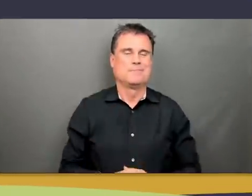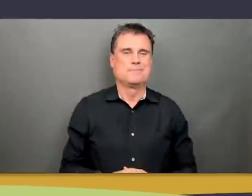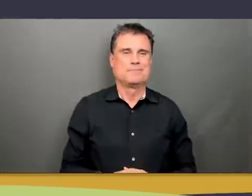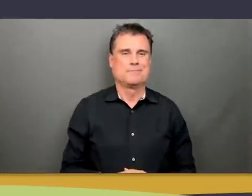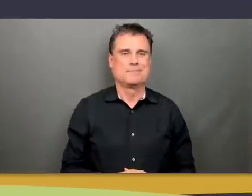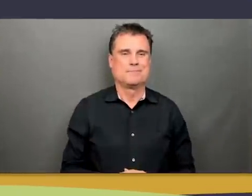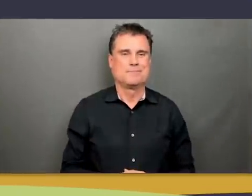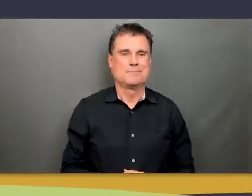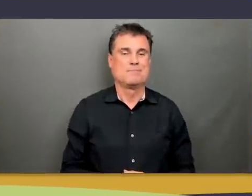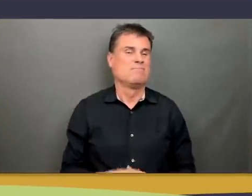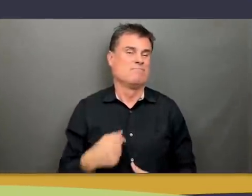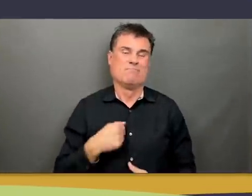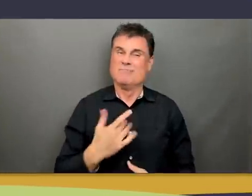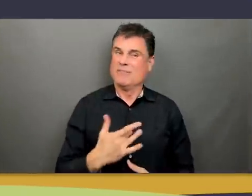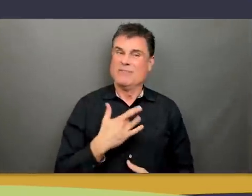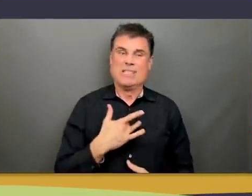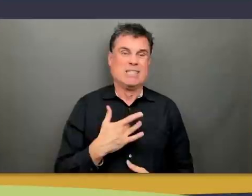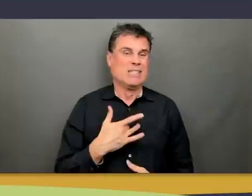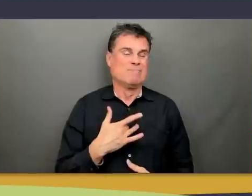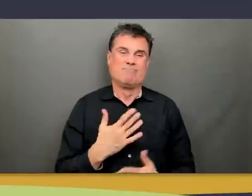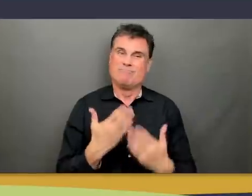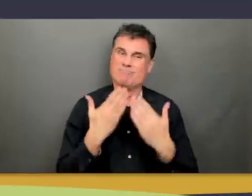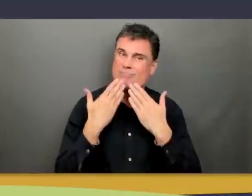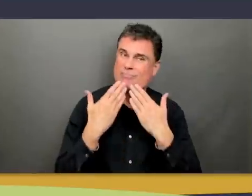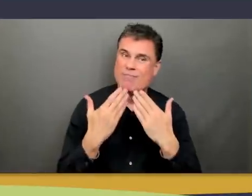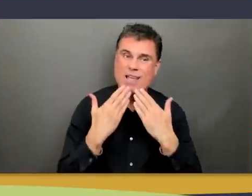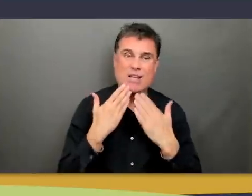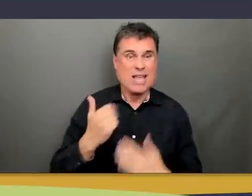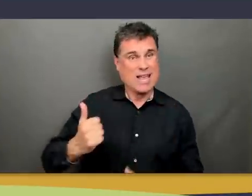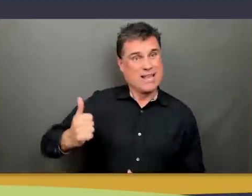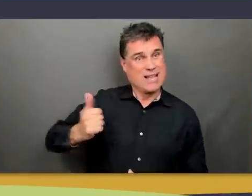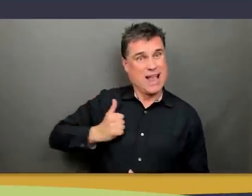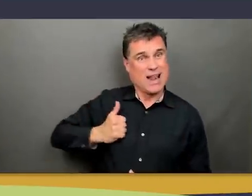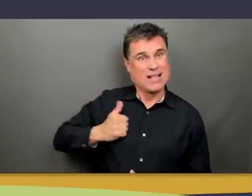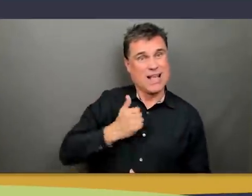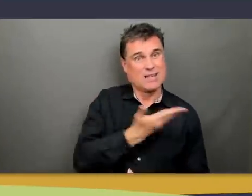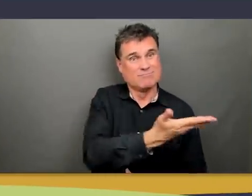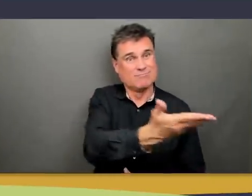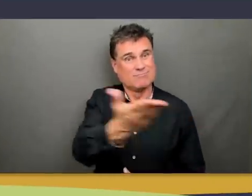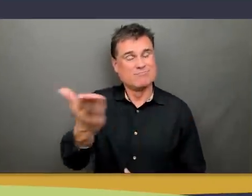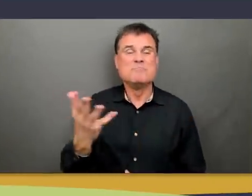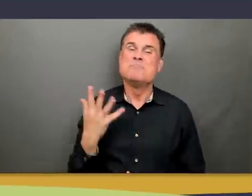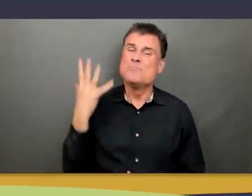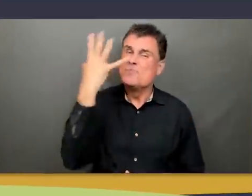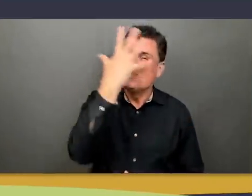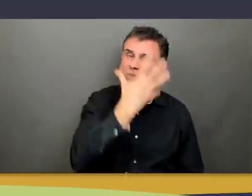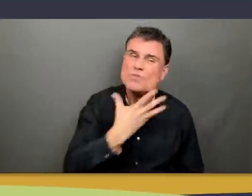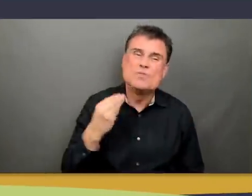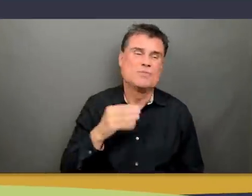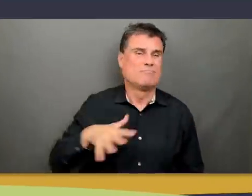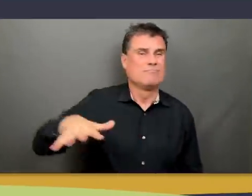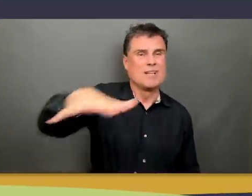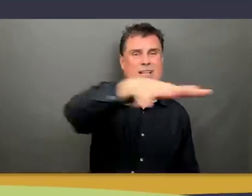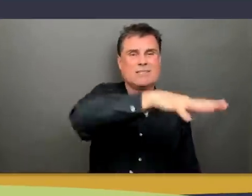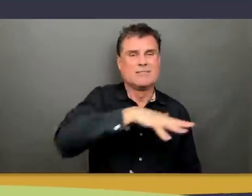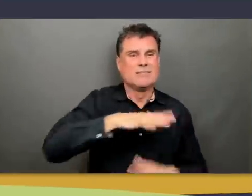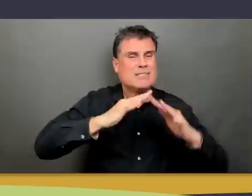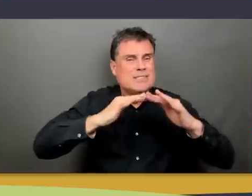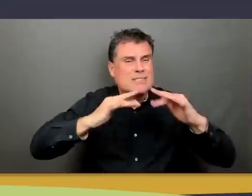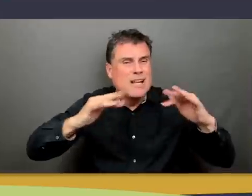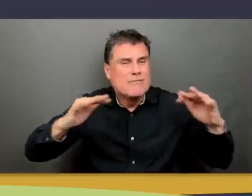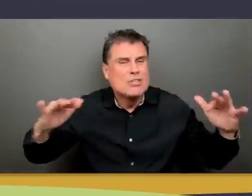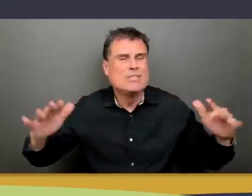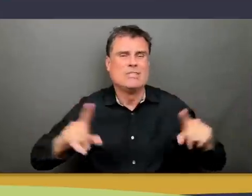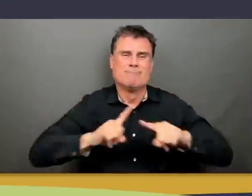most beautiful place in my eyes, because we have so much diversity and everyone's accepted. You know, we go to America as Native people, you